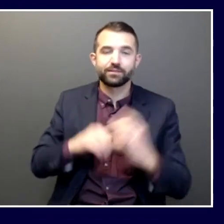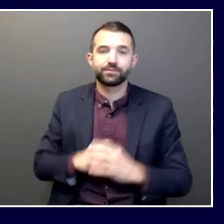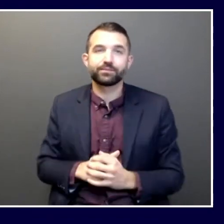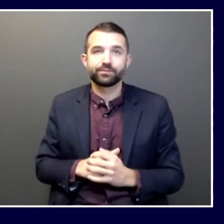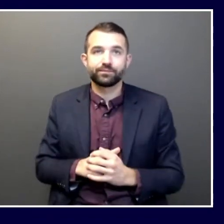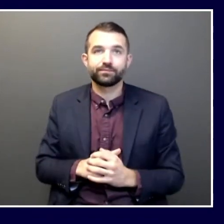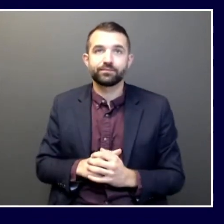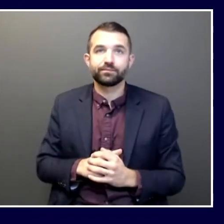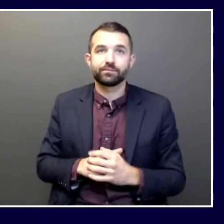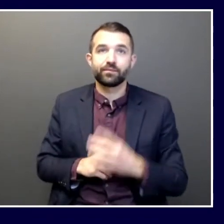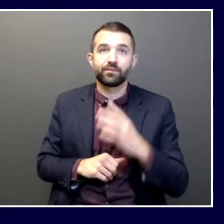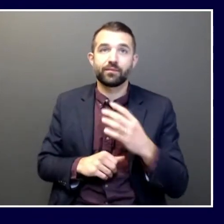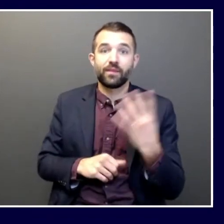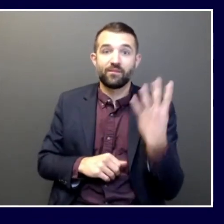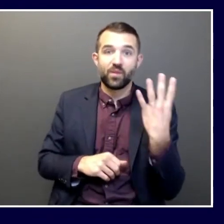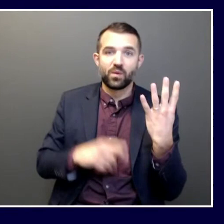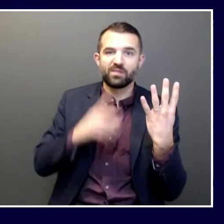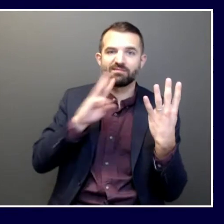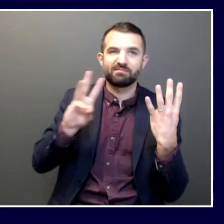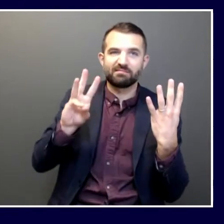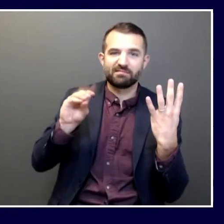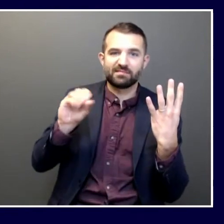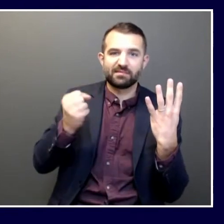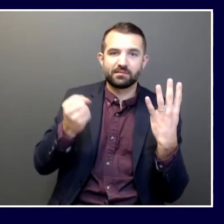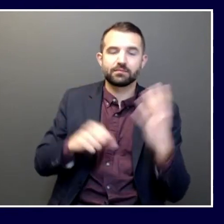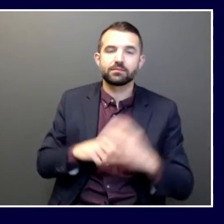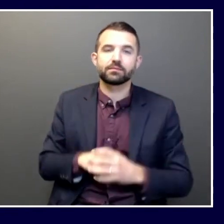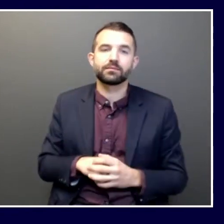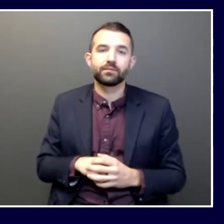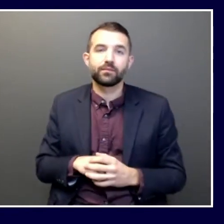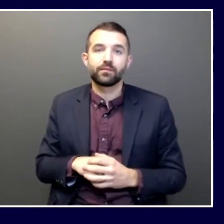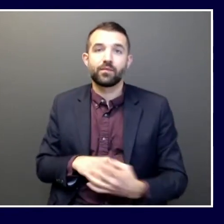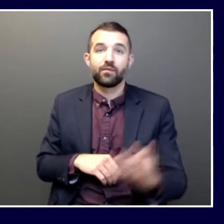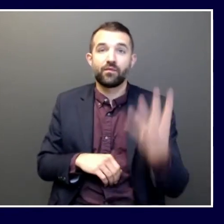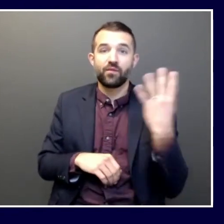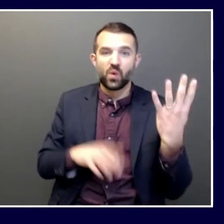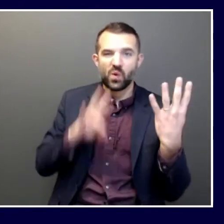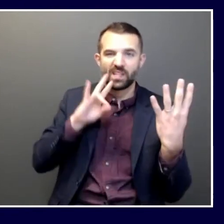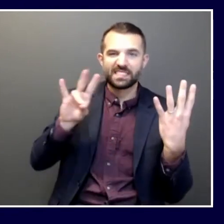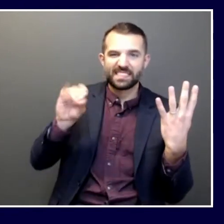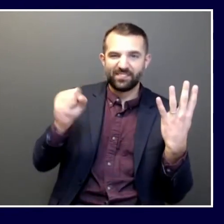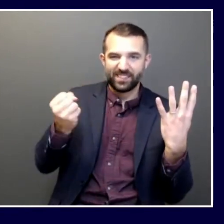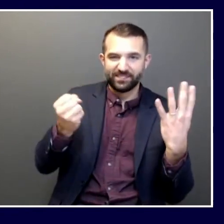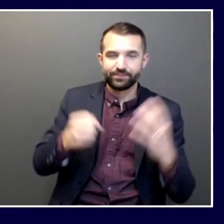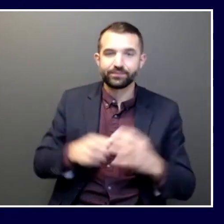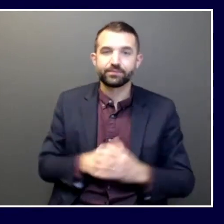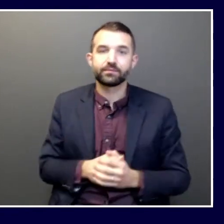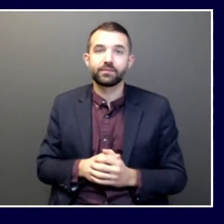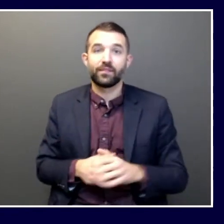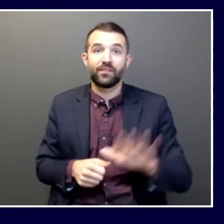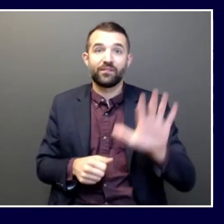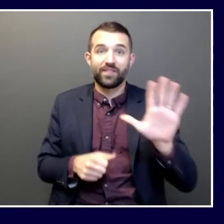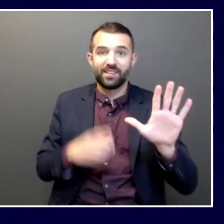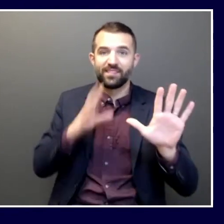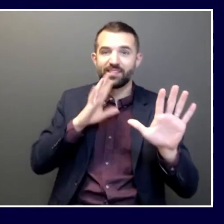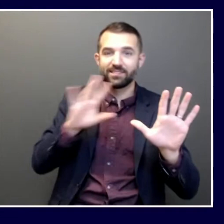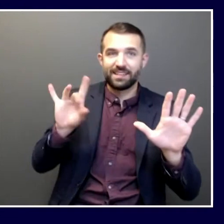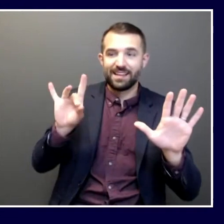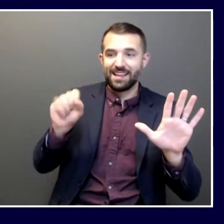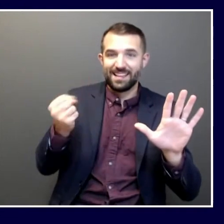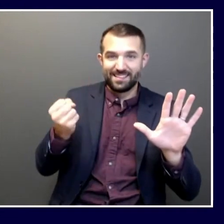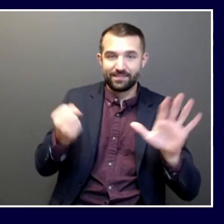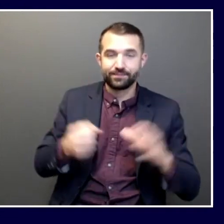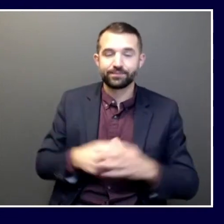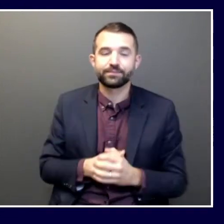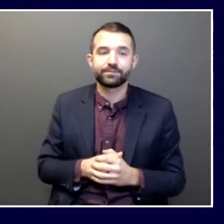their 60s, another 4 were in their 70s, and 5 were in their 80s. Of